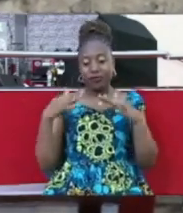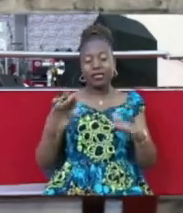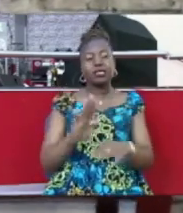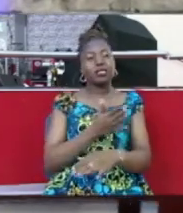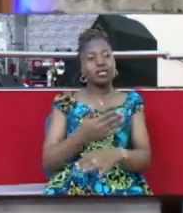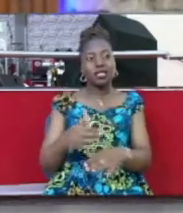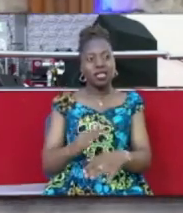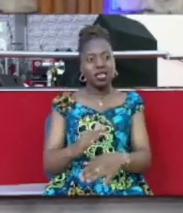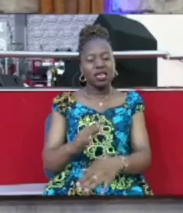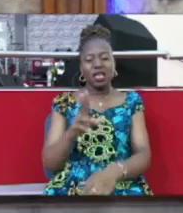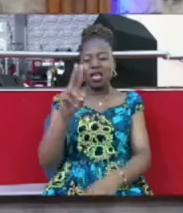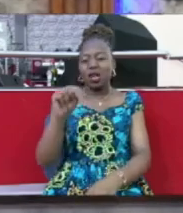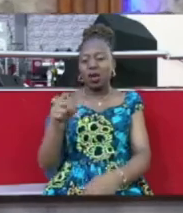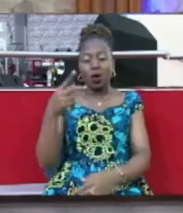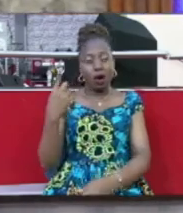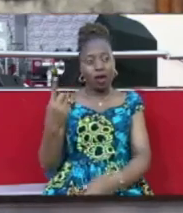nobody stood to give a clap.